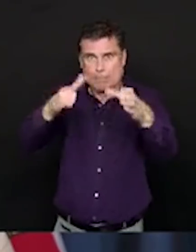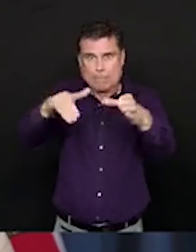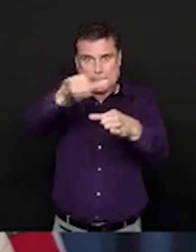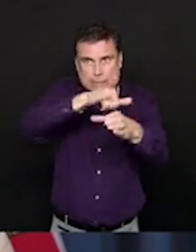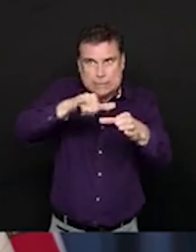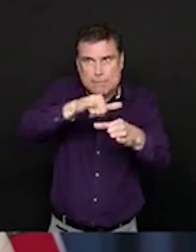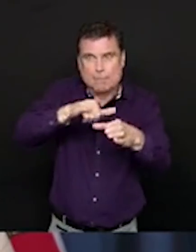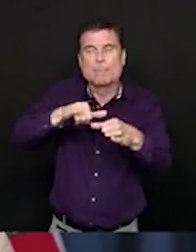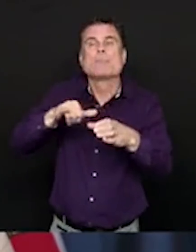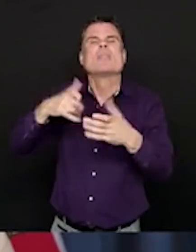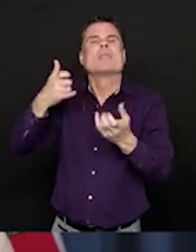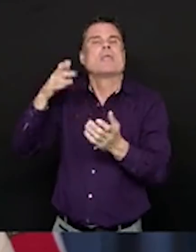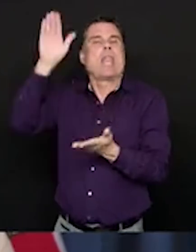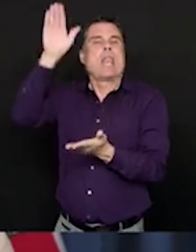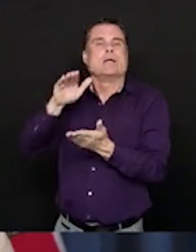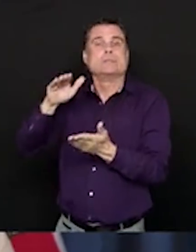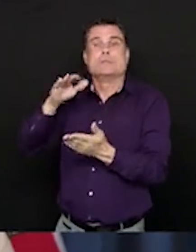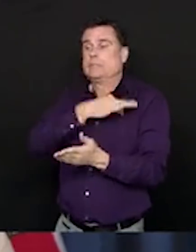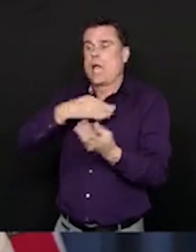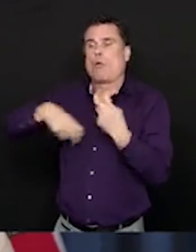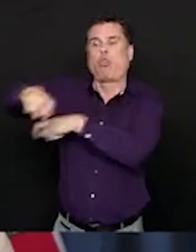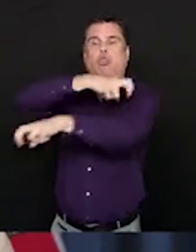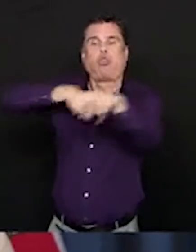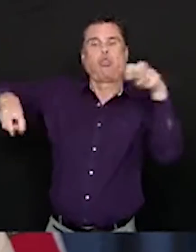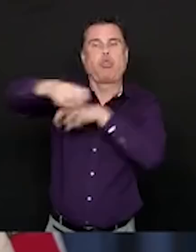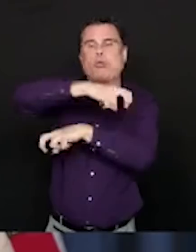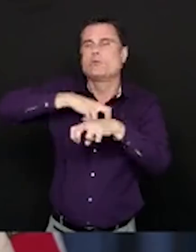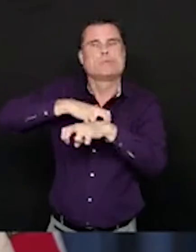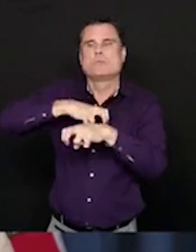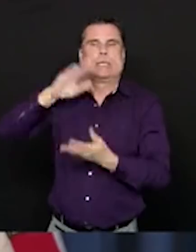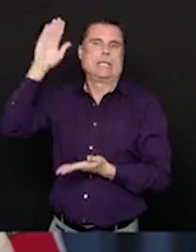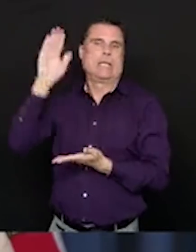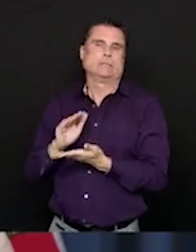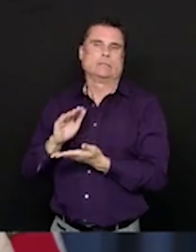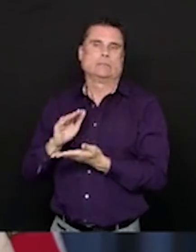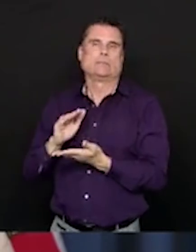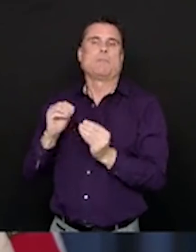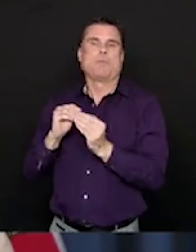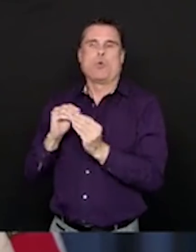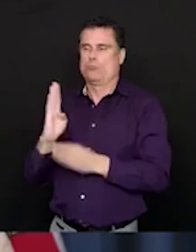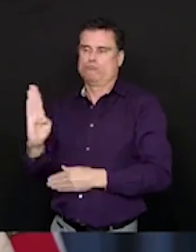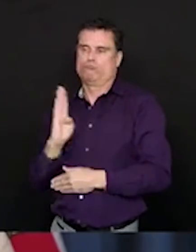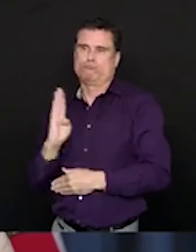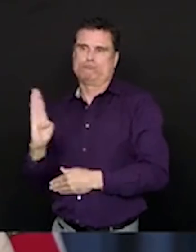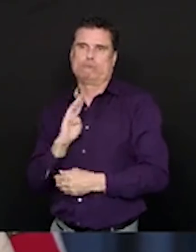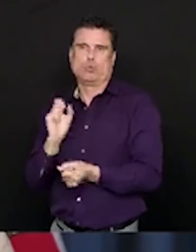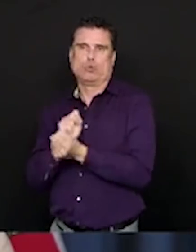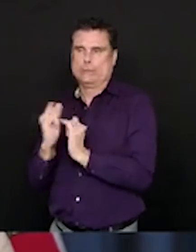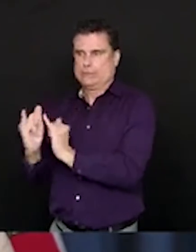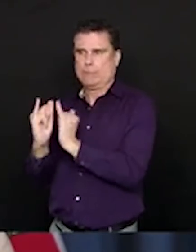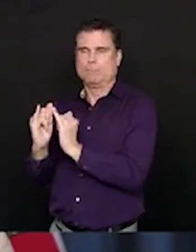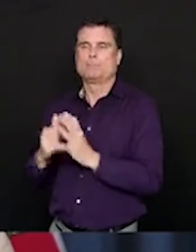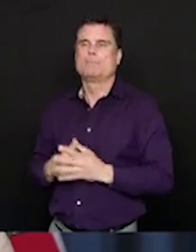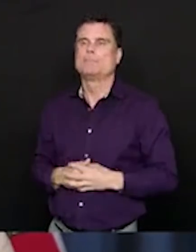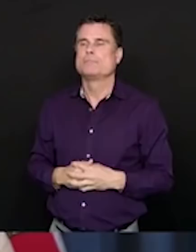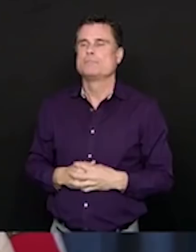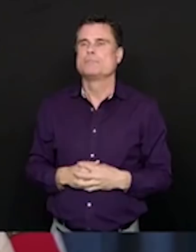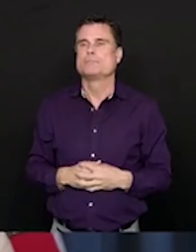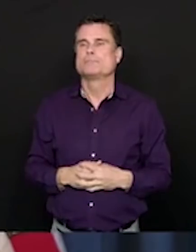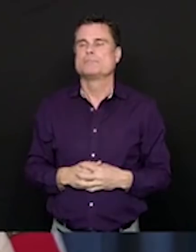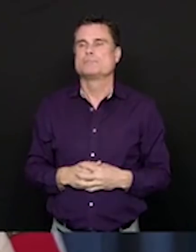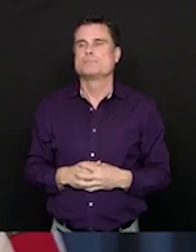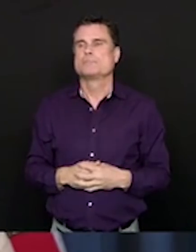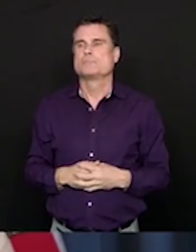needed to go to a single respirator for shift unless it was damaged or soiled. So in conjunction